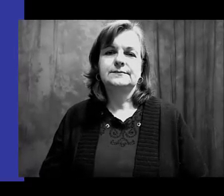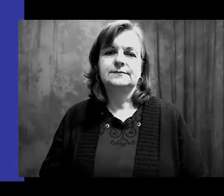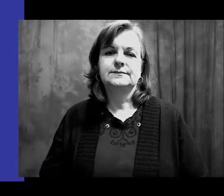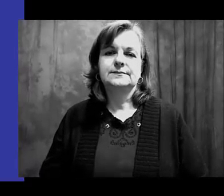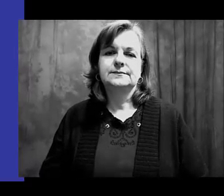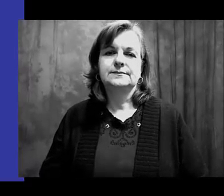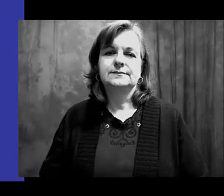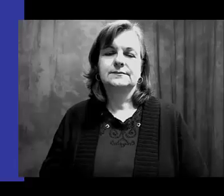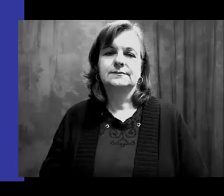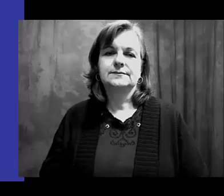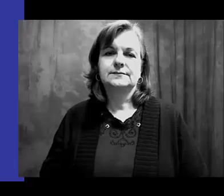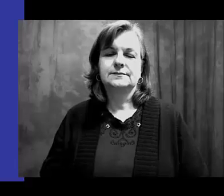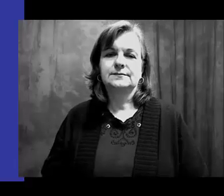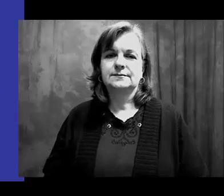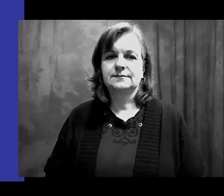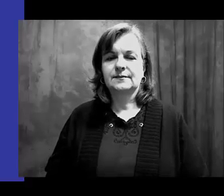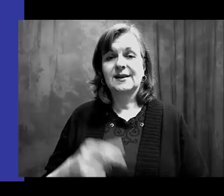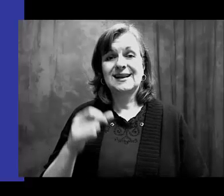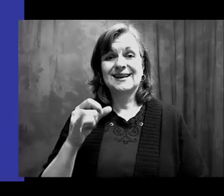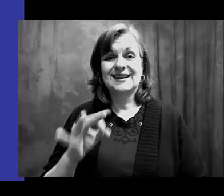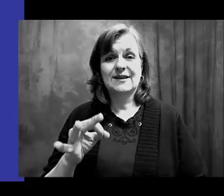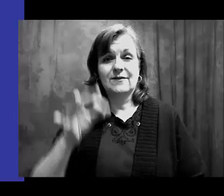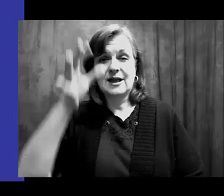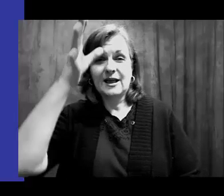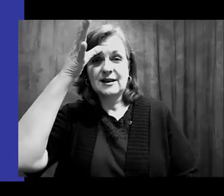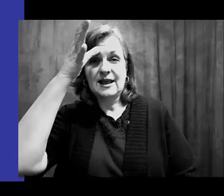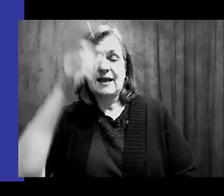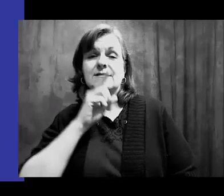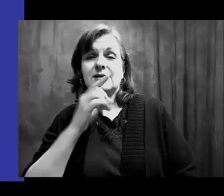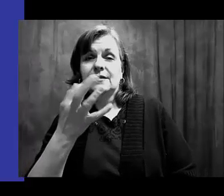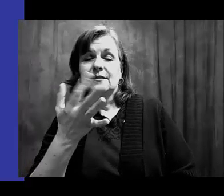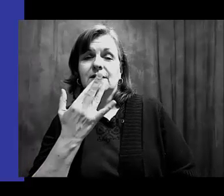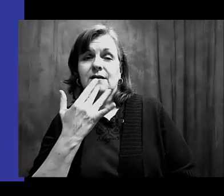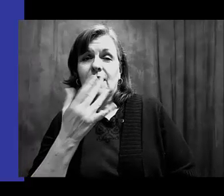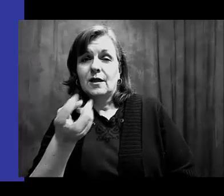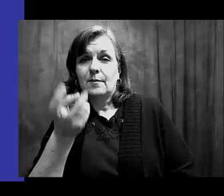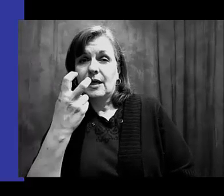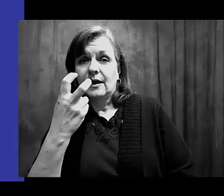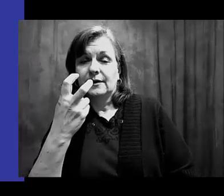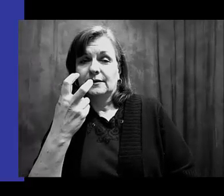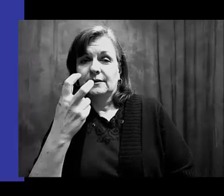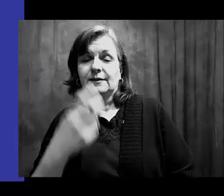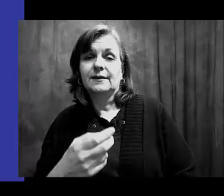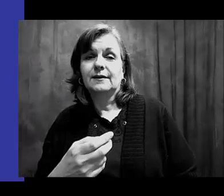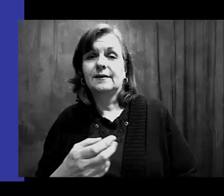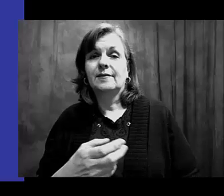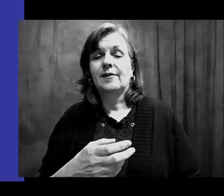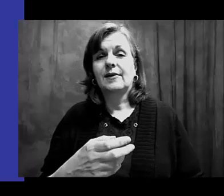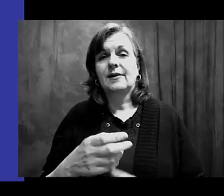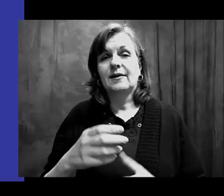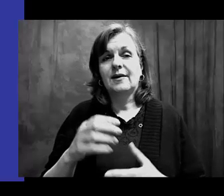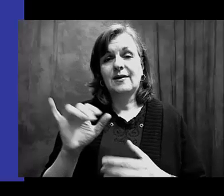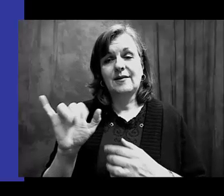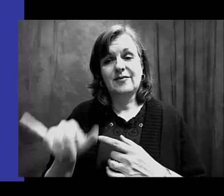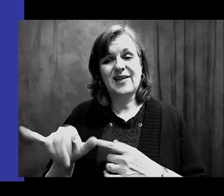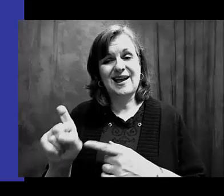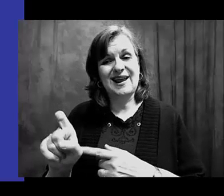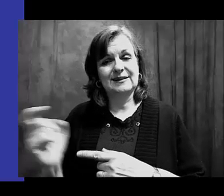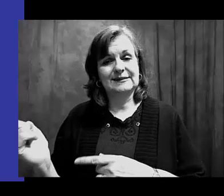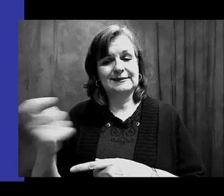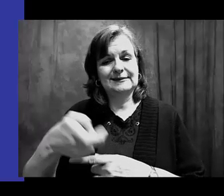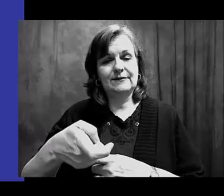From mom. If dad is colorblind, right, that X only goes to whom?